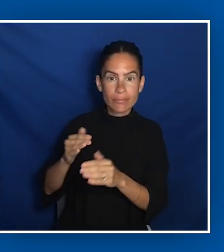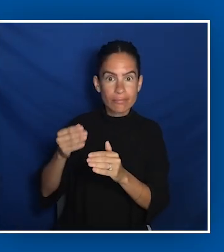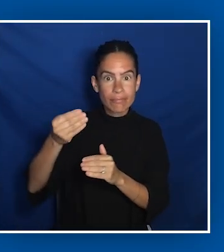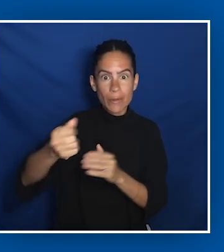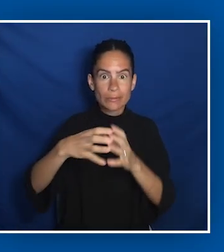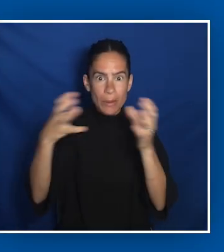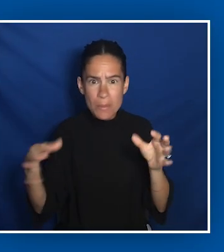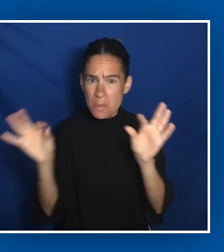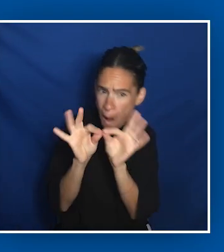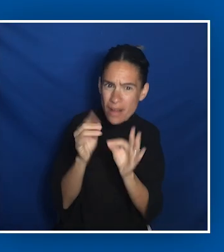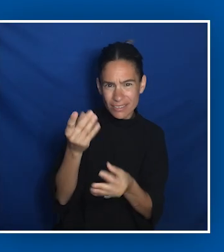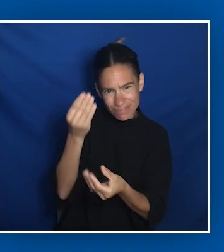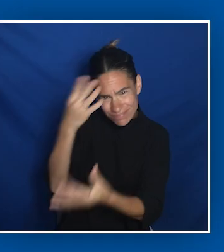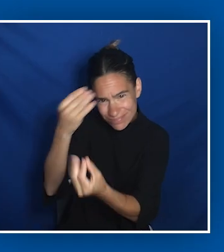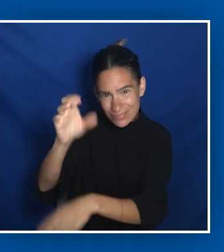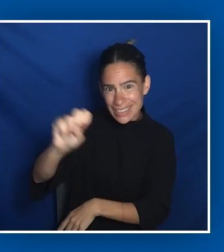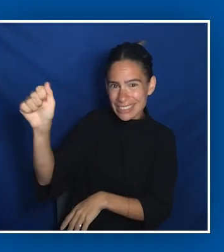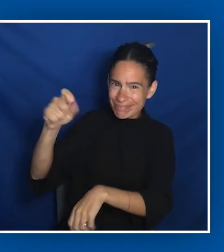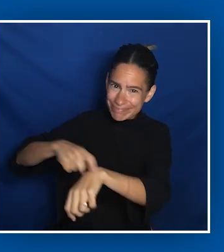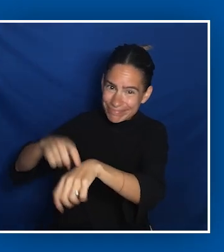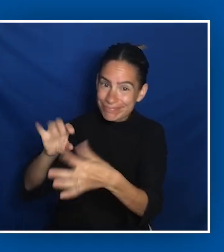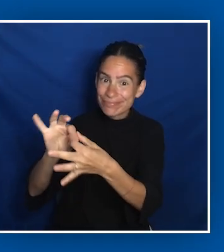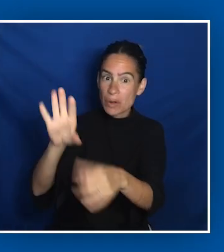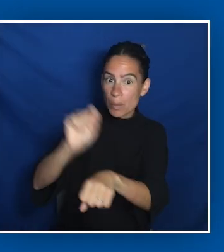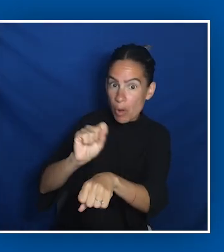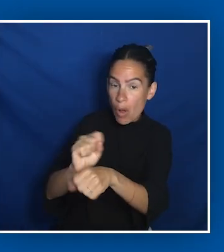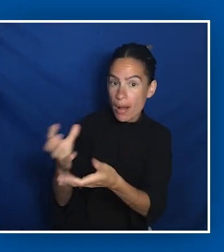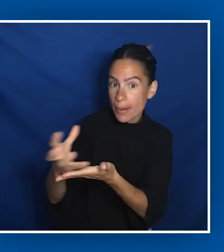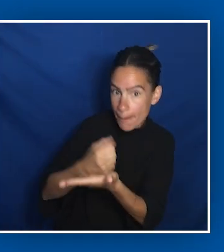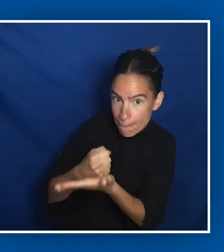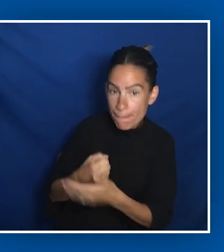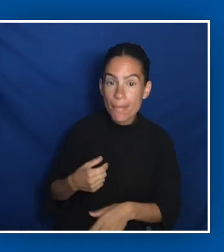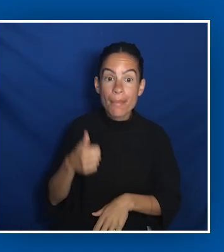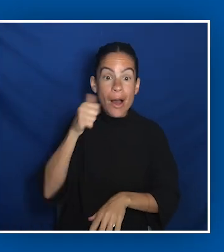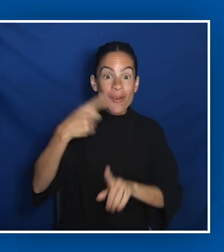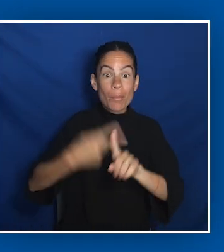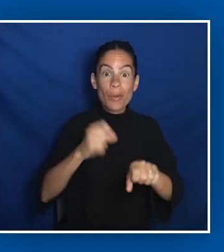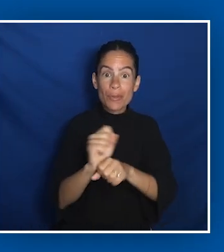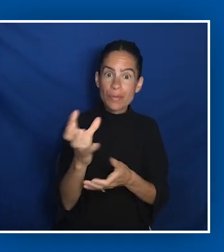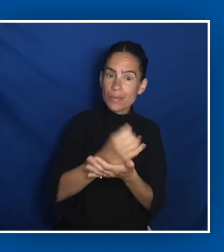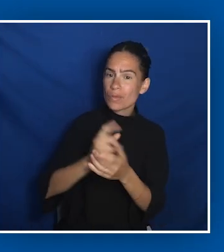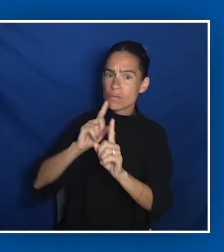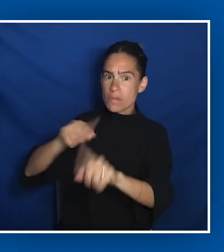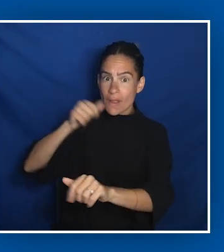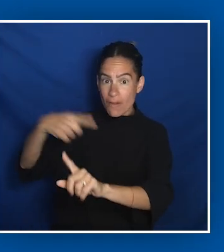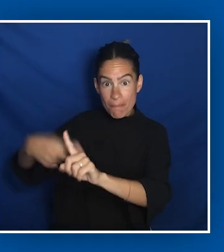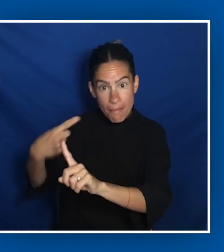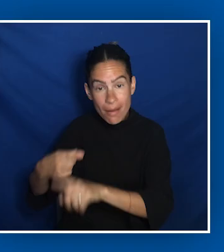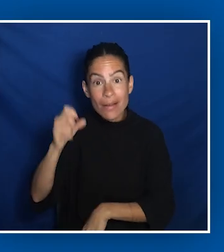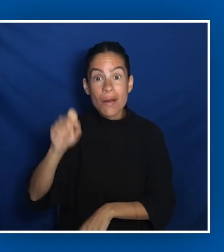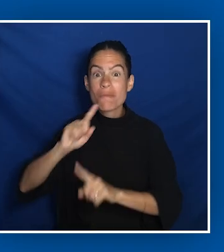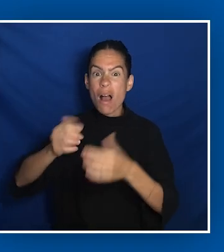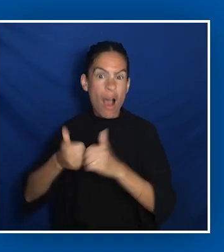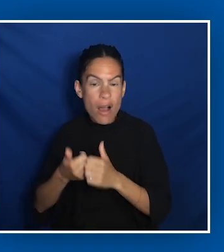amount of overpayments. Make sure you're keeping the SSA updated on your employment status and income. You can do this by reporting income